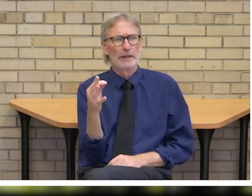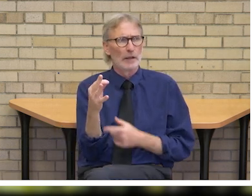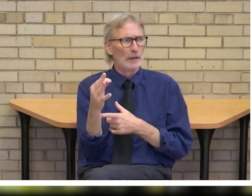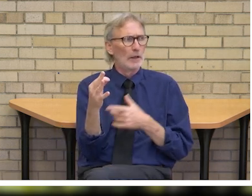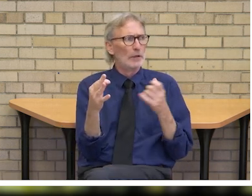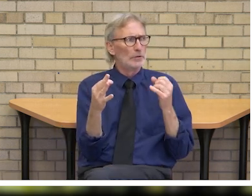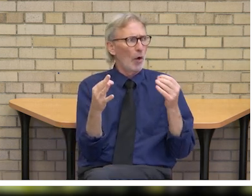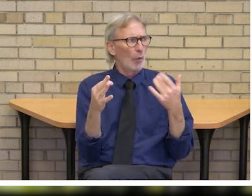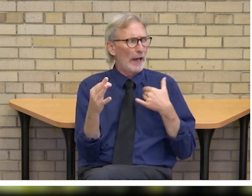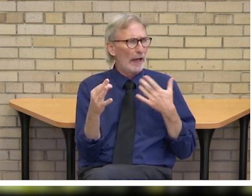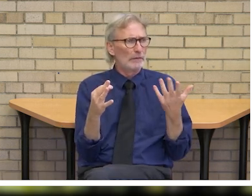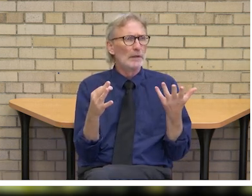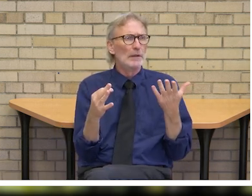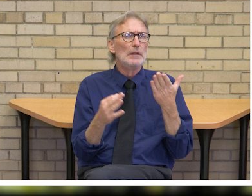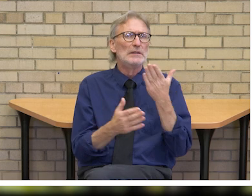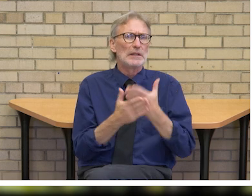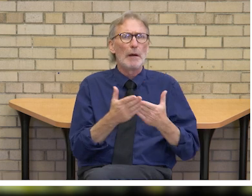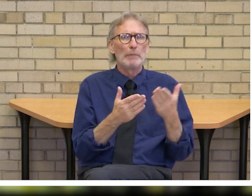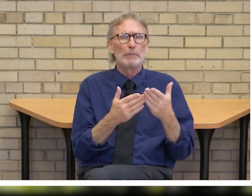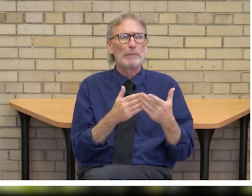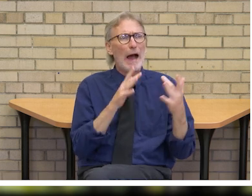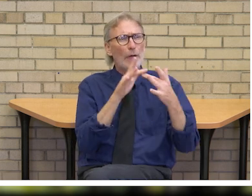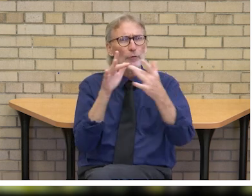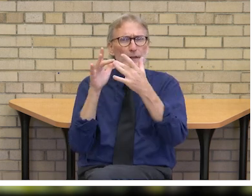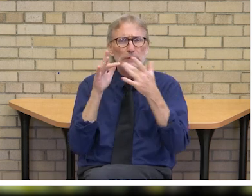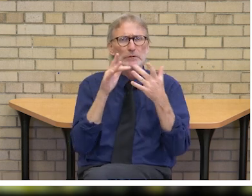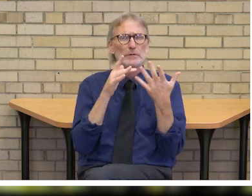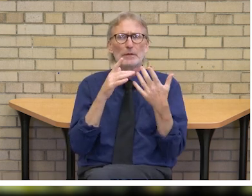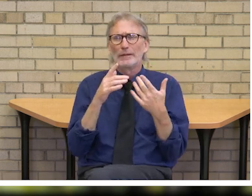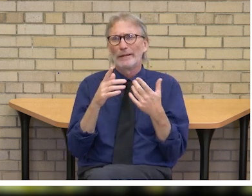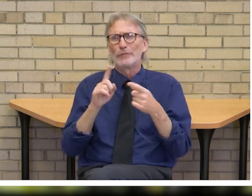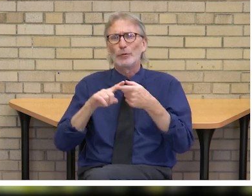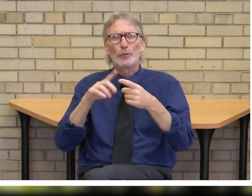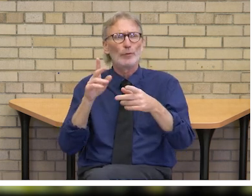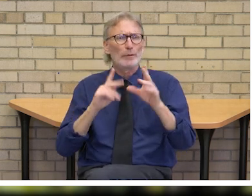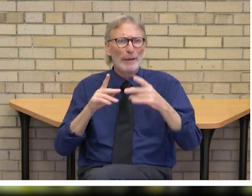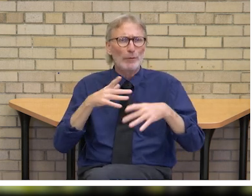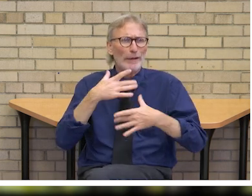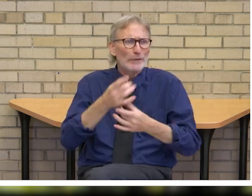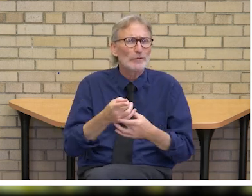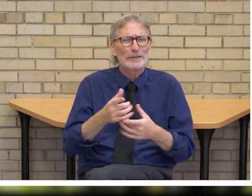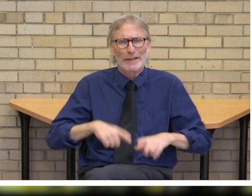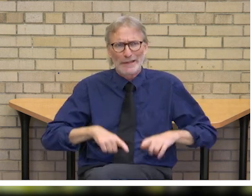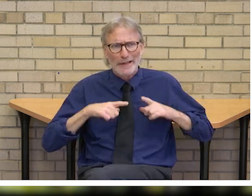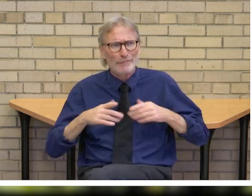So we did have some outreach in 2019, stakeholders, residents,